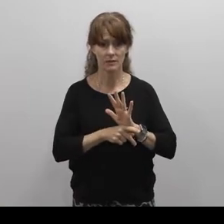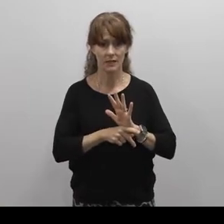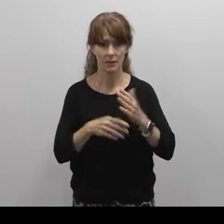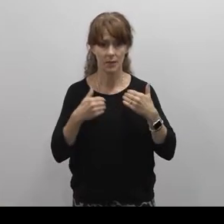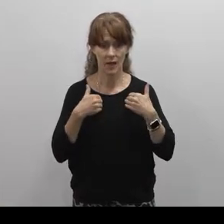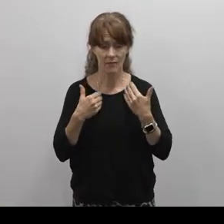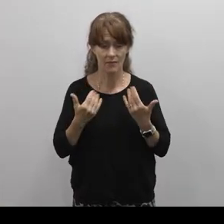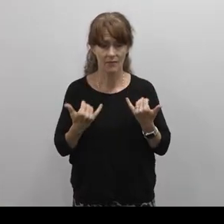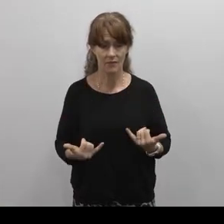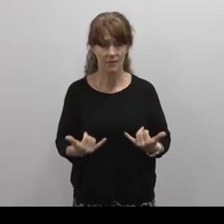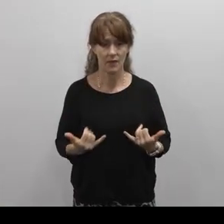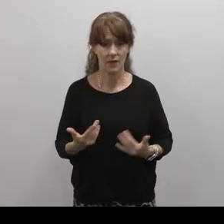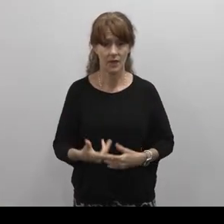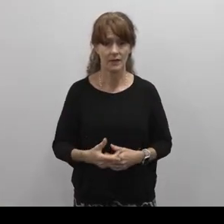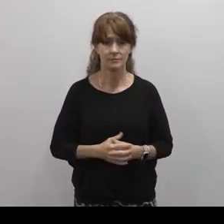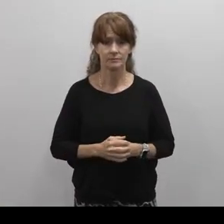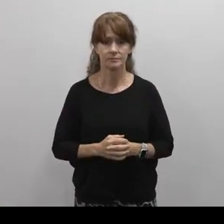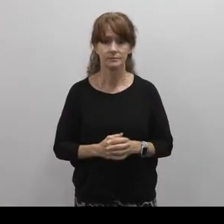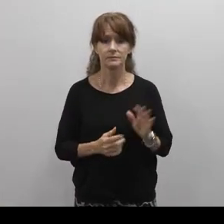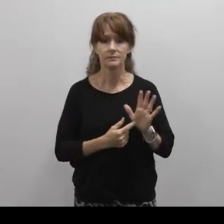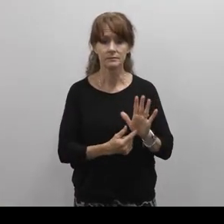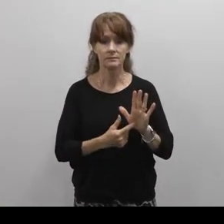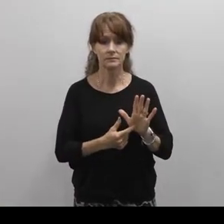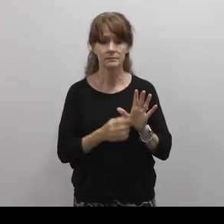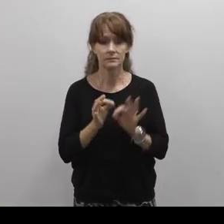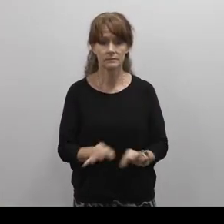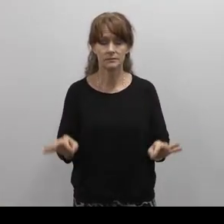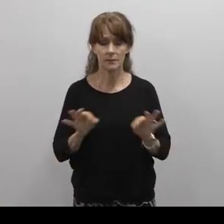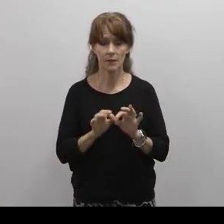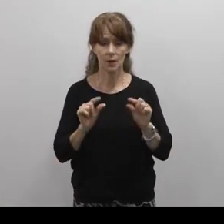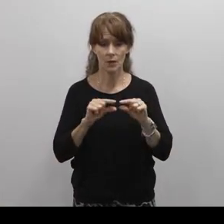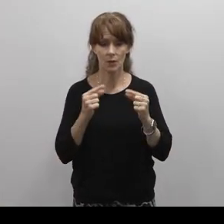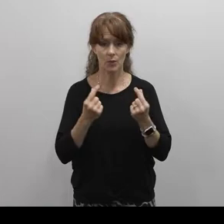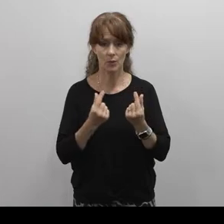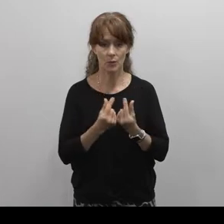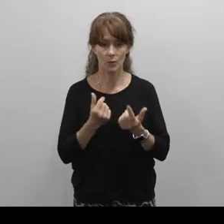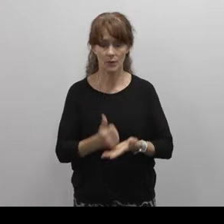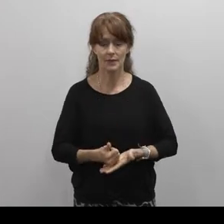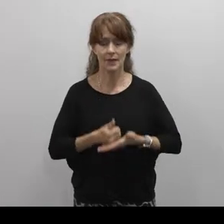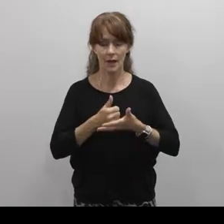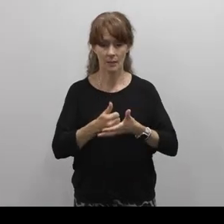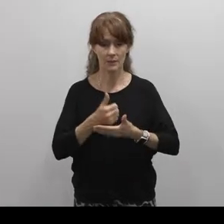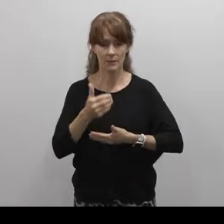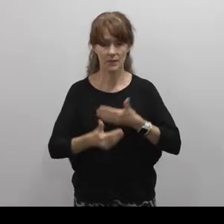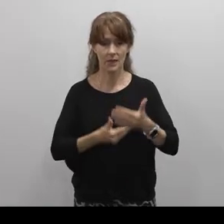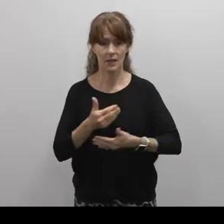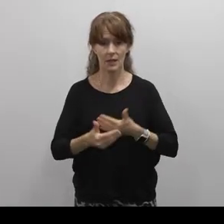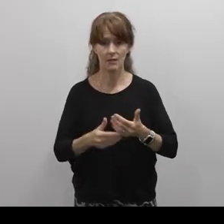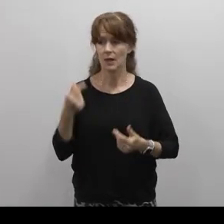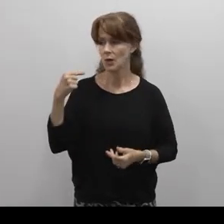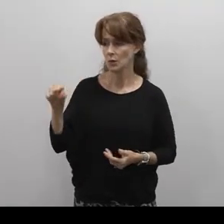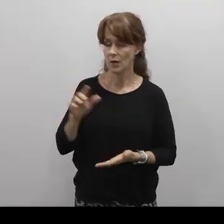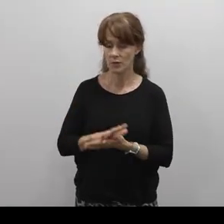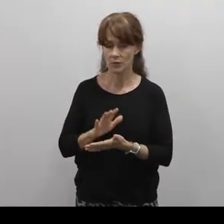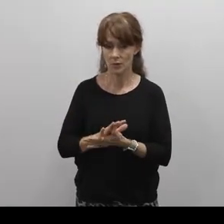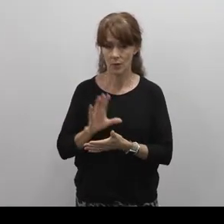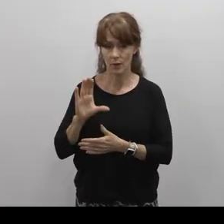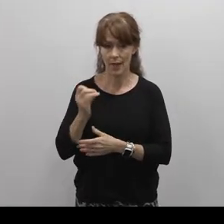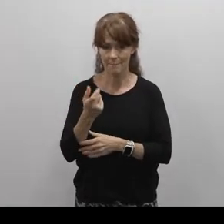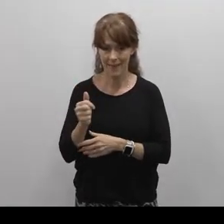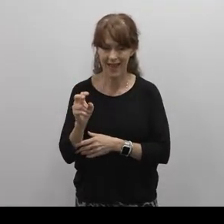today. So I'm highlighting here a few key groups of stakeholders who helped us in this process. Green Schools Campaign being one of the